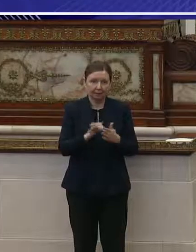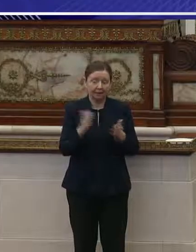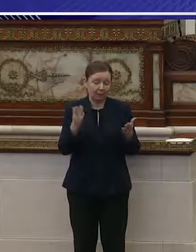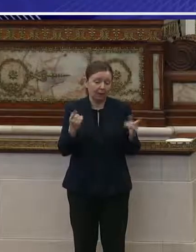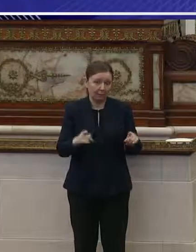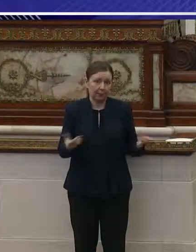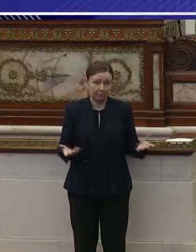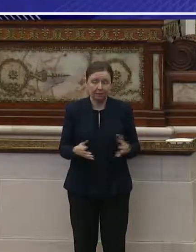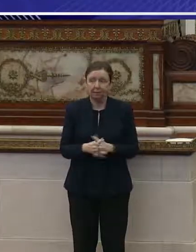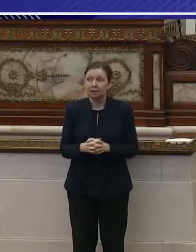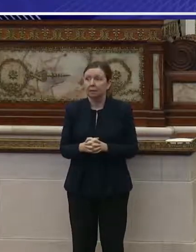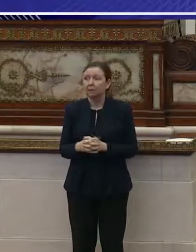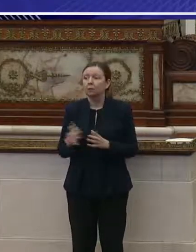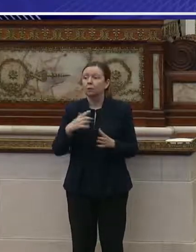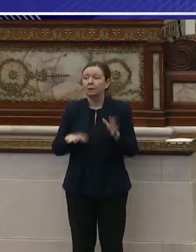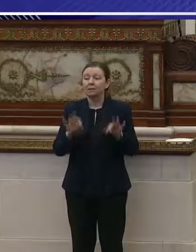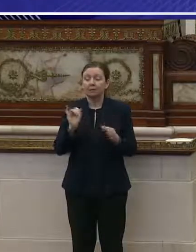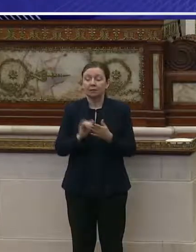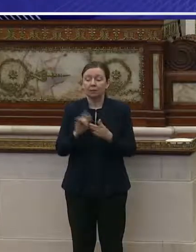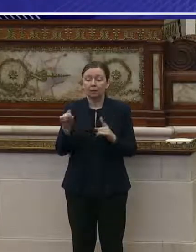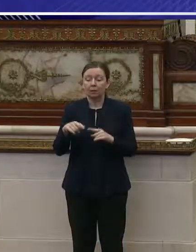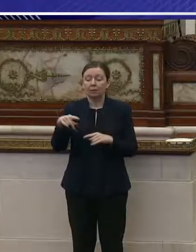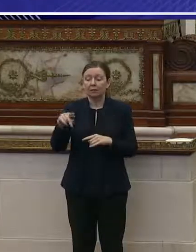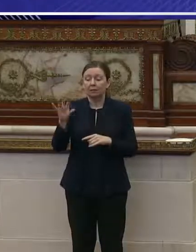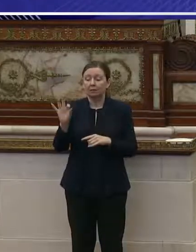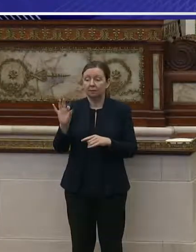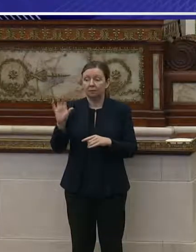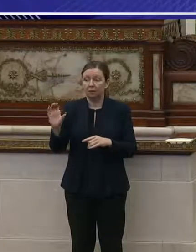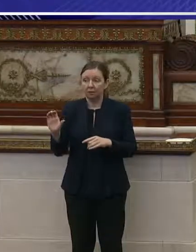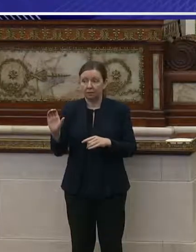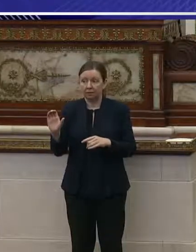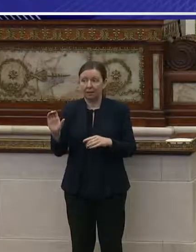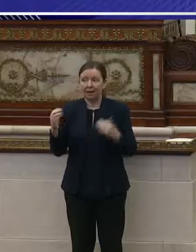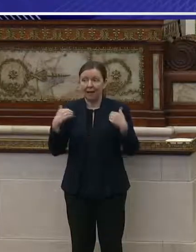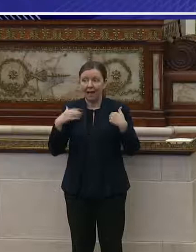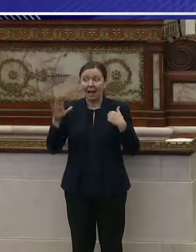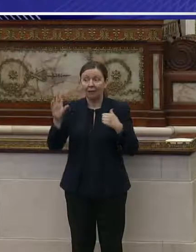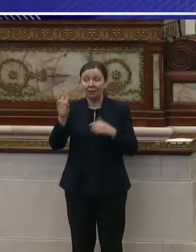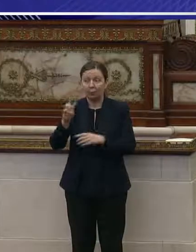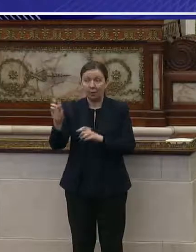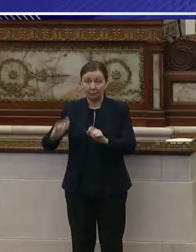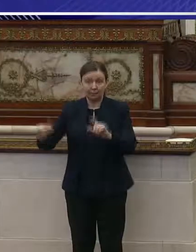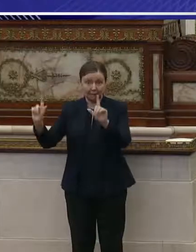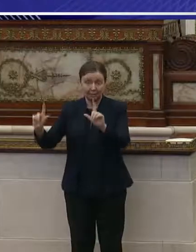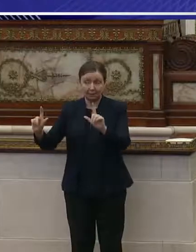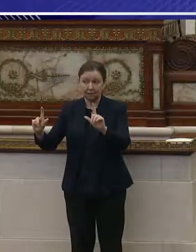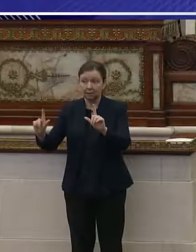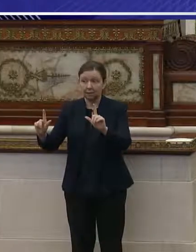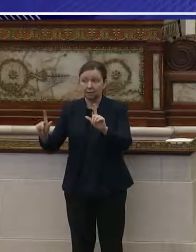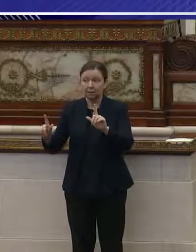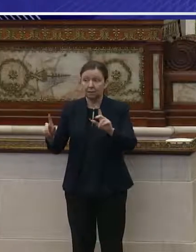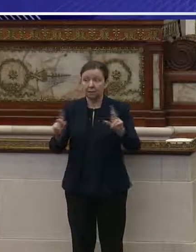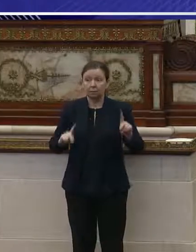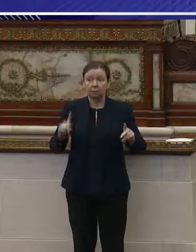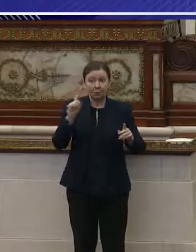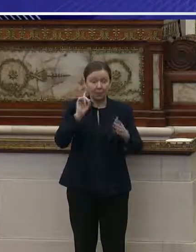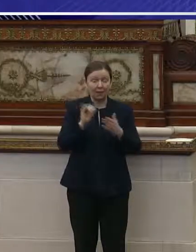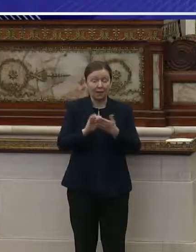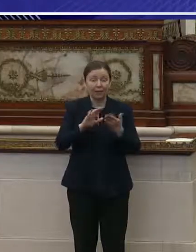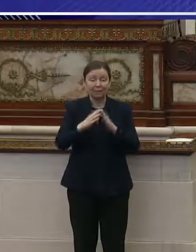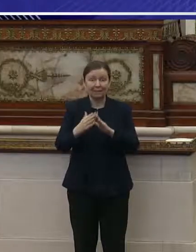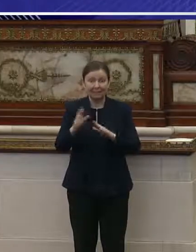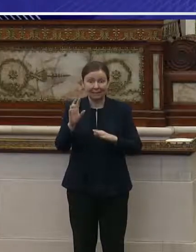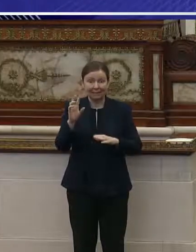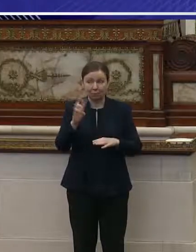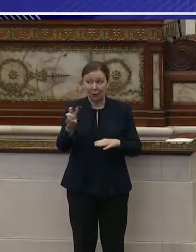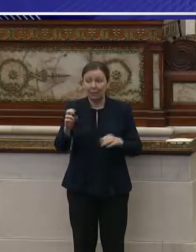to happen. But we discovered that when Philly Fighting COVID had their website, people believed it was a city website. There were many people